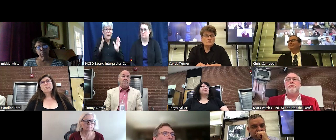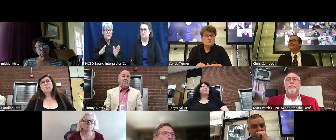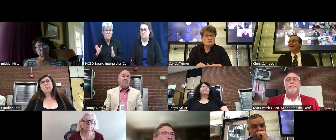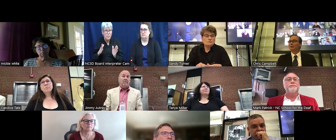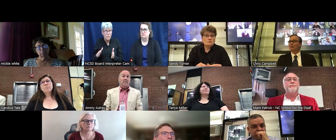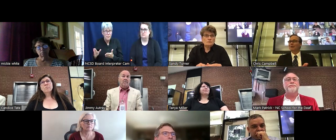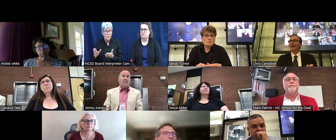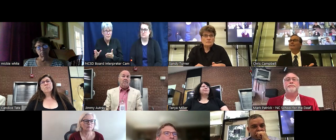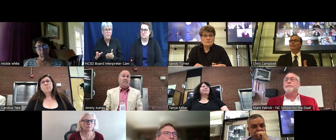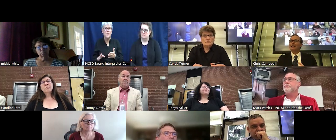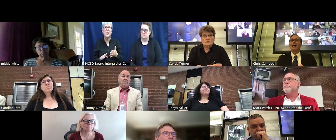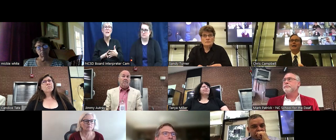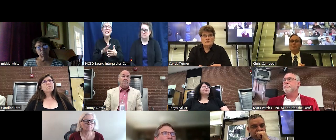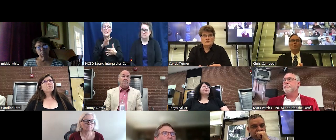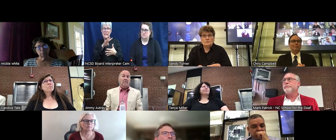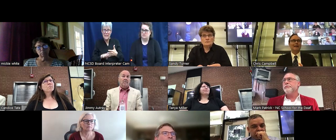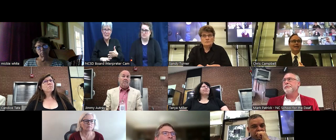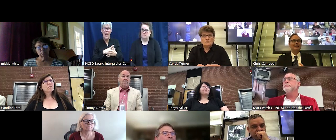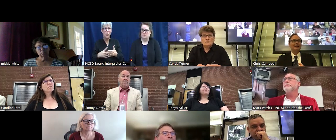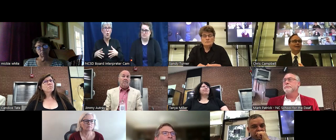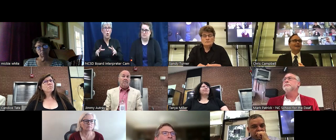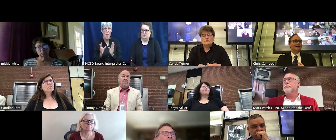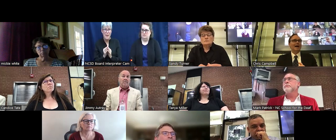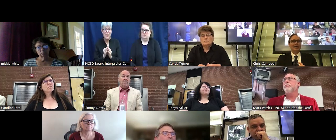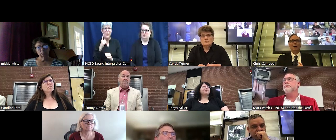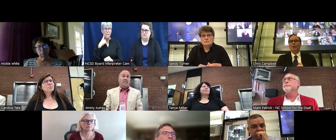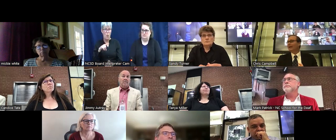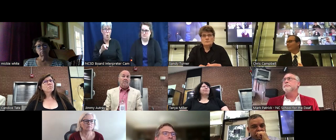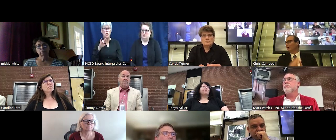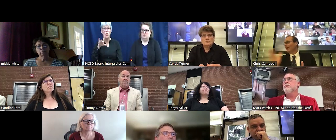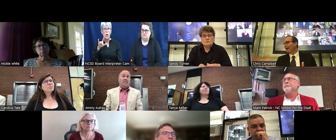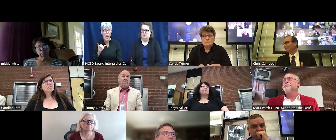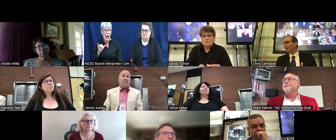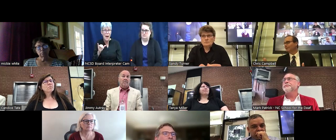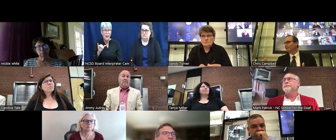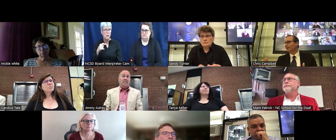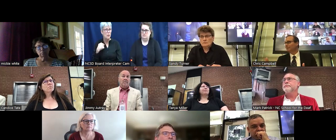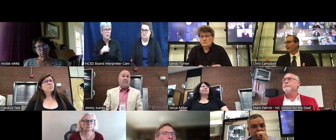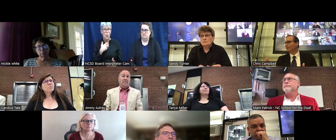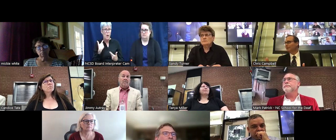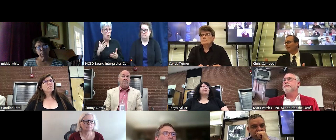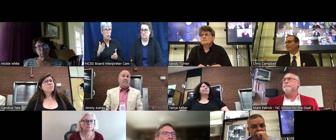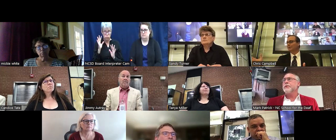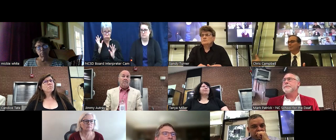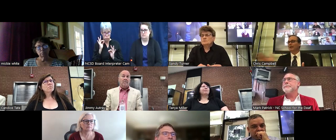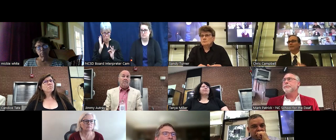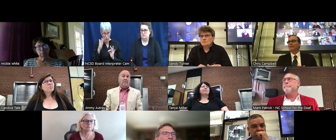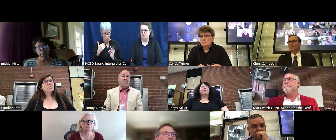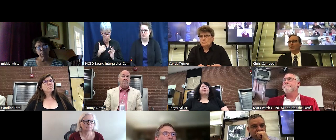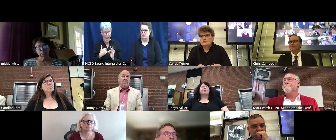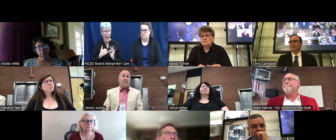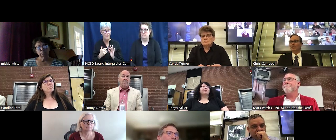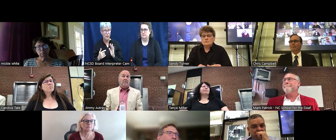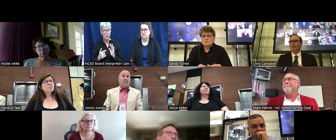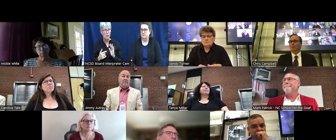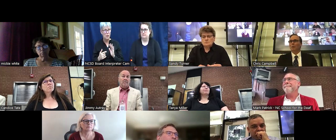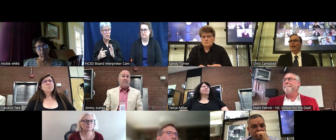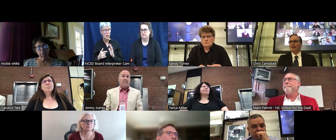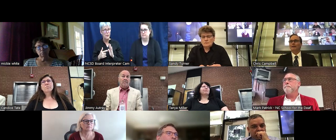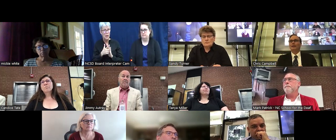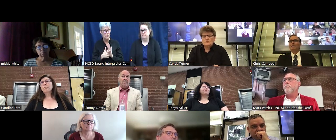to schedule a July board meeting, not knowing if we'll have legislation by July 1st, but as the chair said,